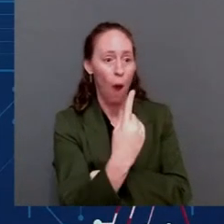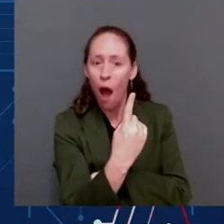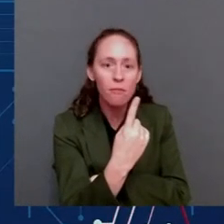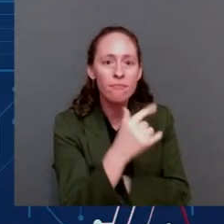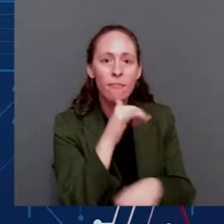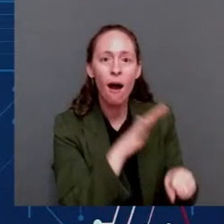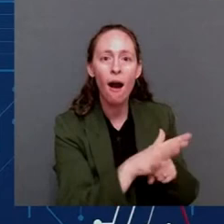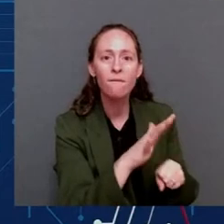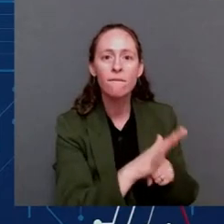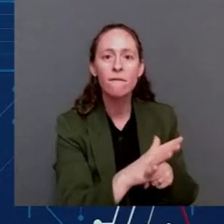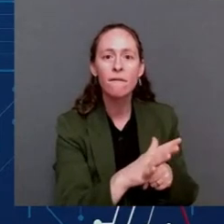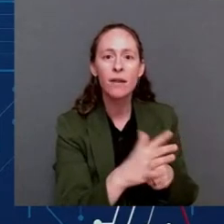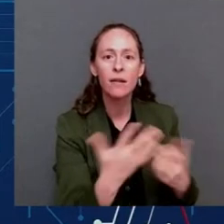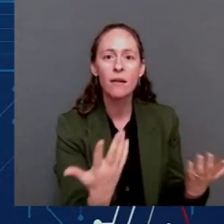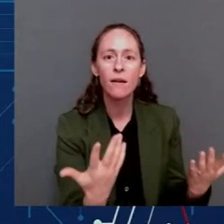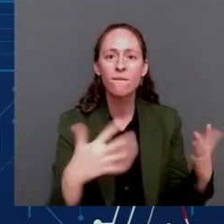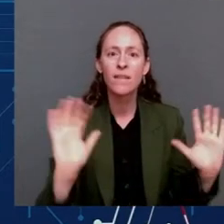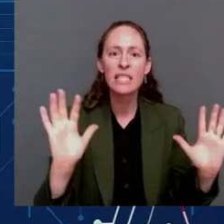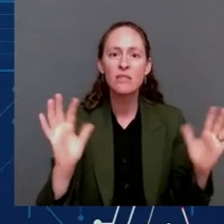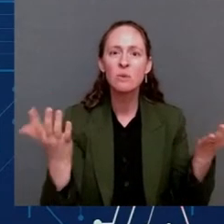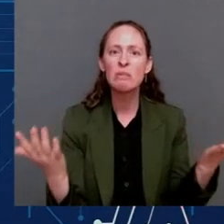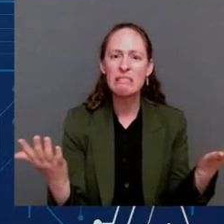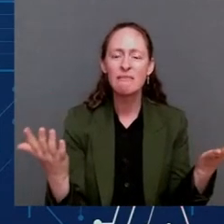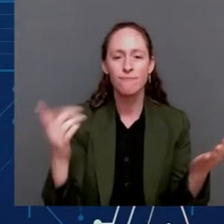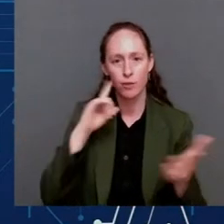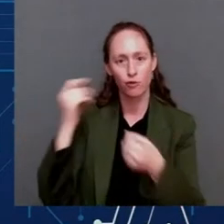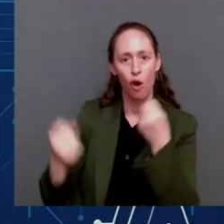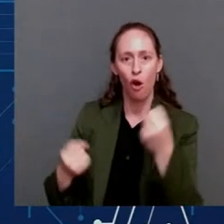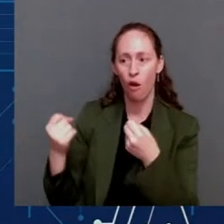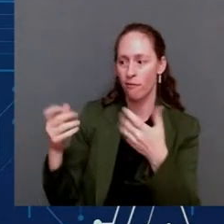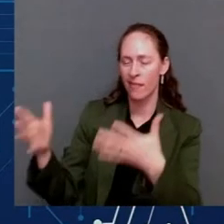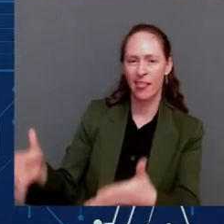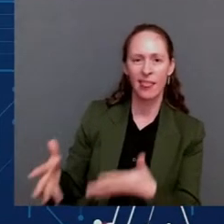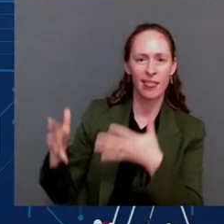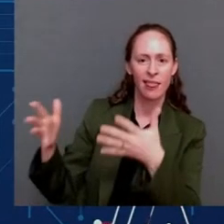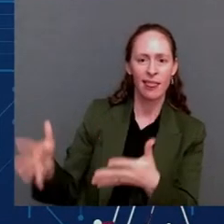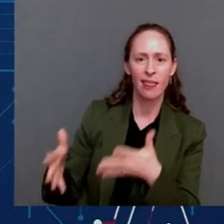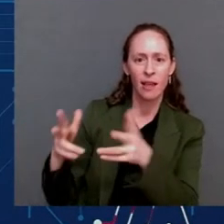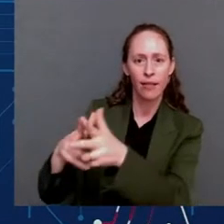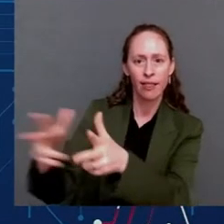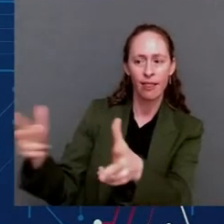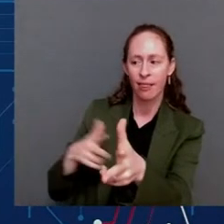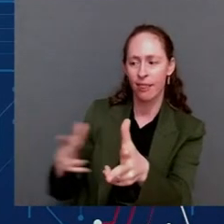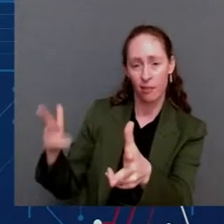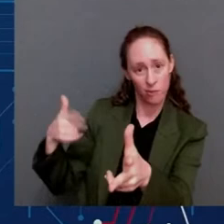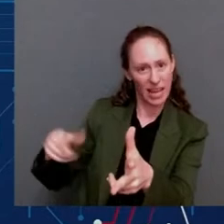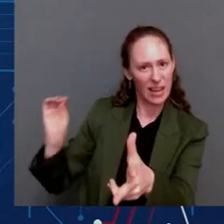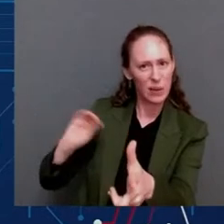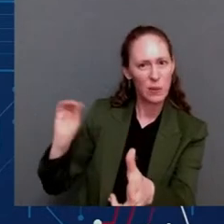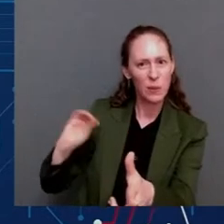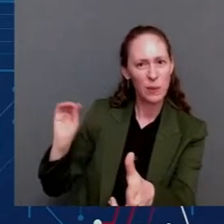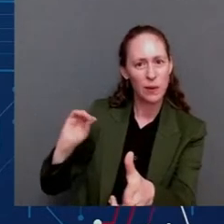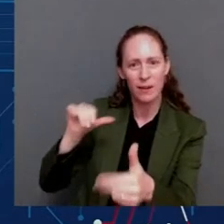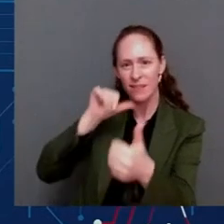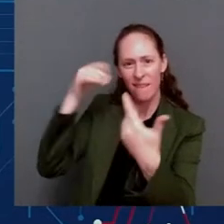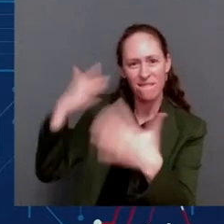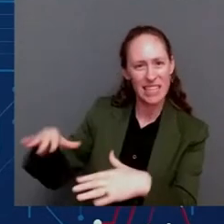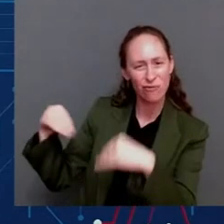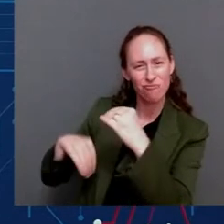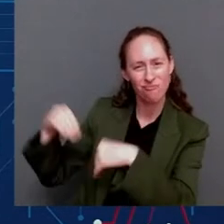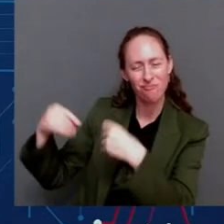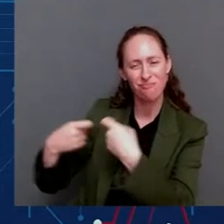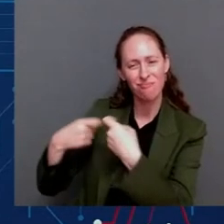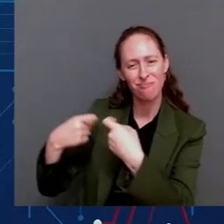delivered because we need to have those chips. We need to produce these items in the United States. And when you think about where the future of the